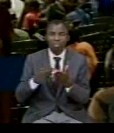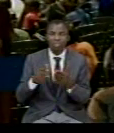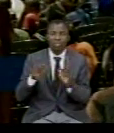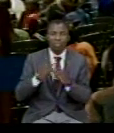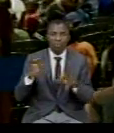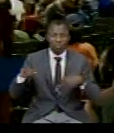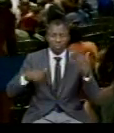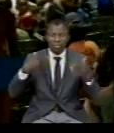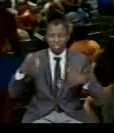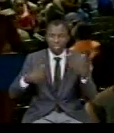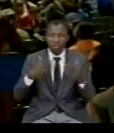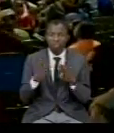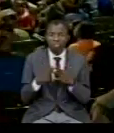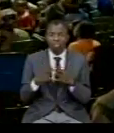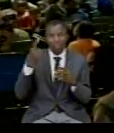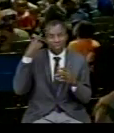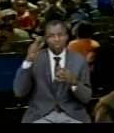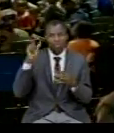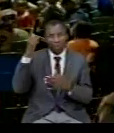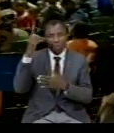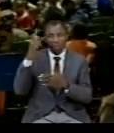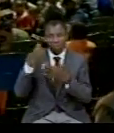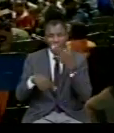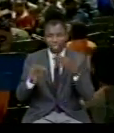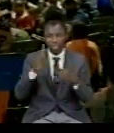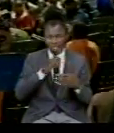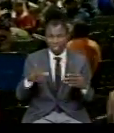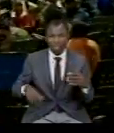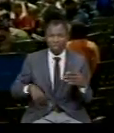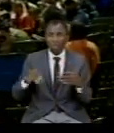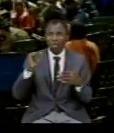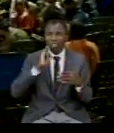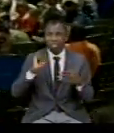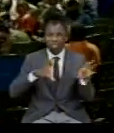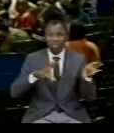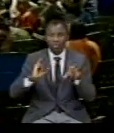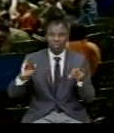for what God is doing and what he will see yet do.